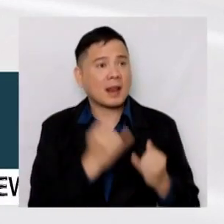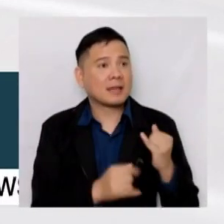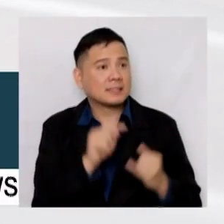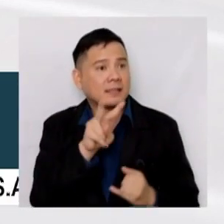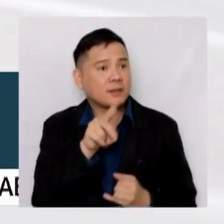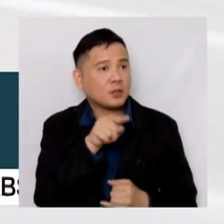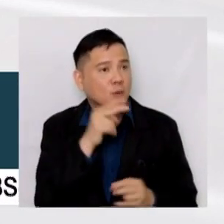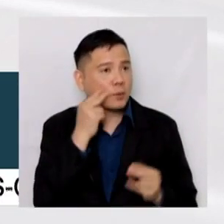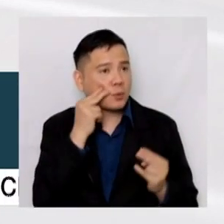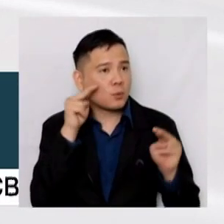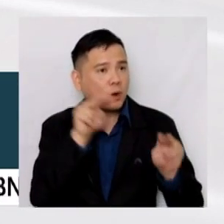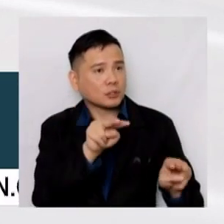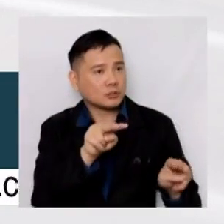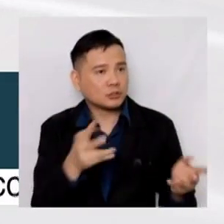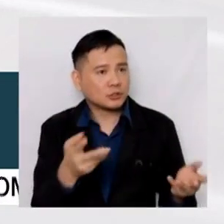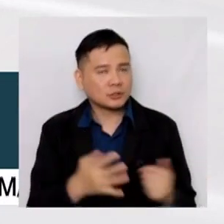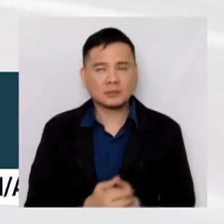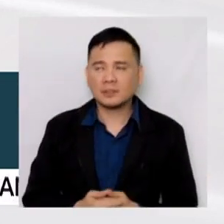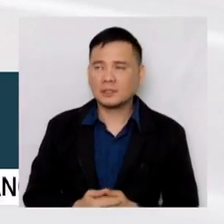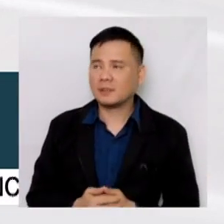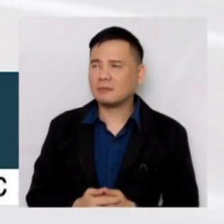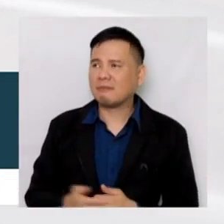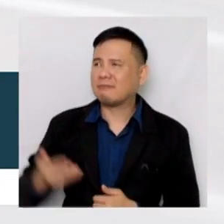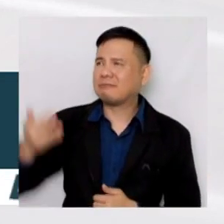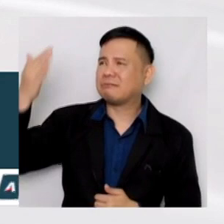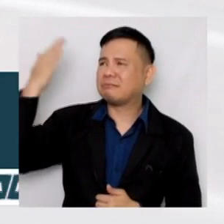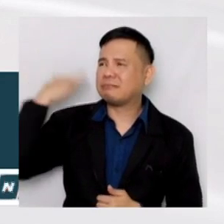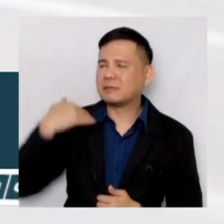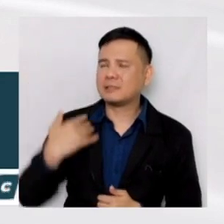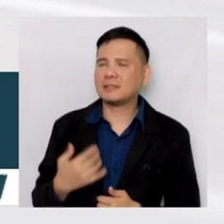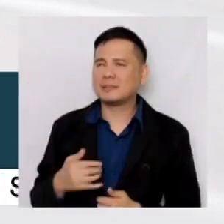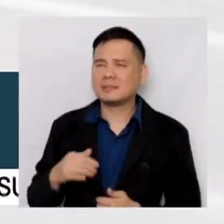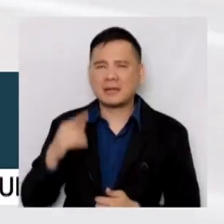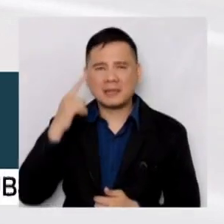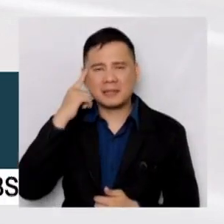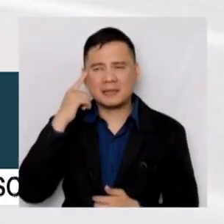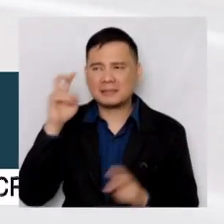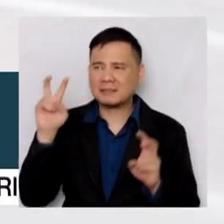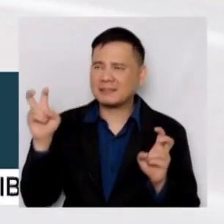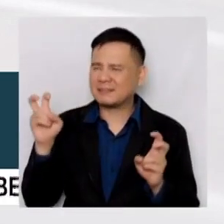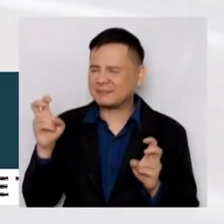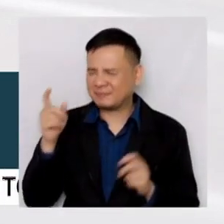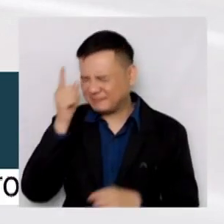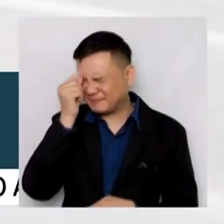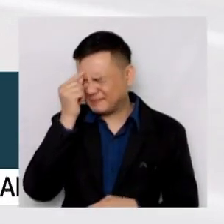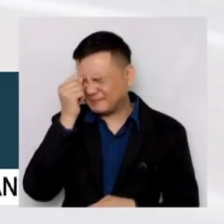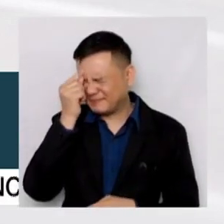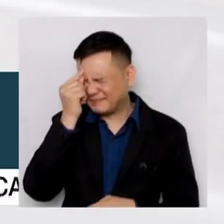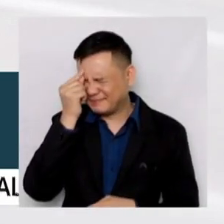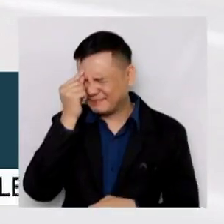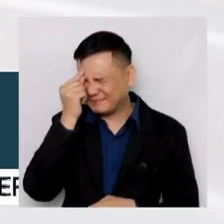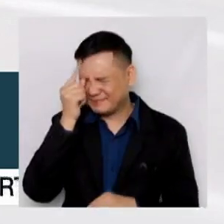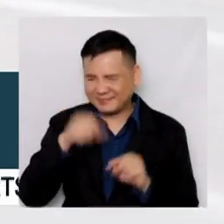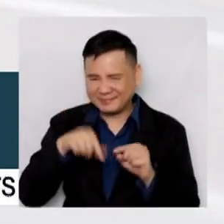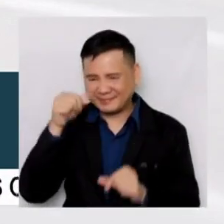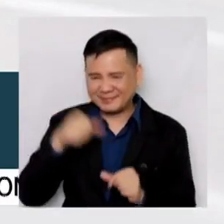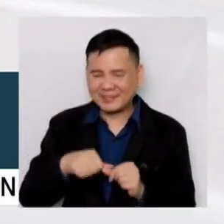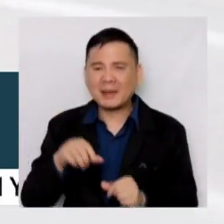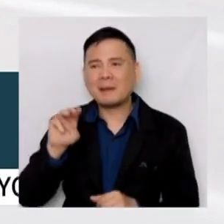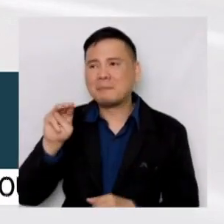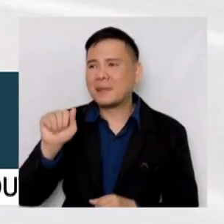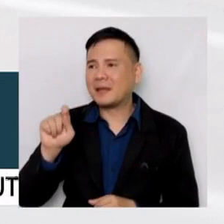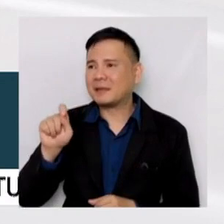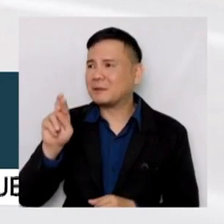watched? That was some time ago, but I think it was. What is that thing? Matrix.